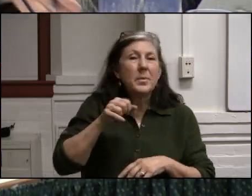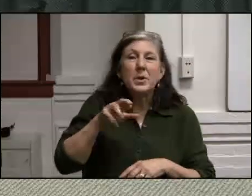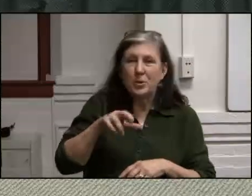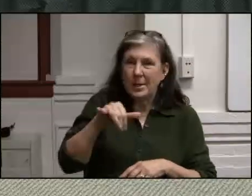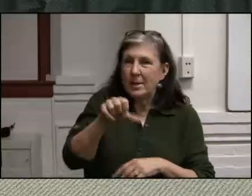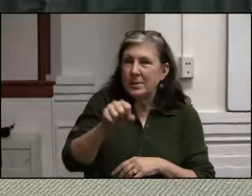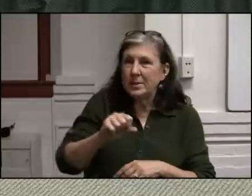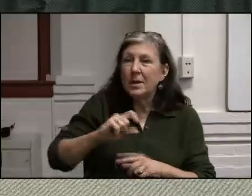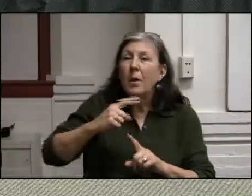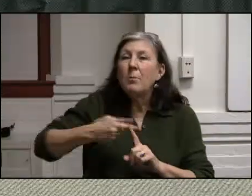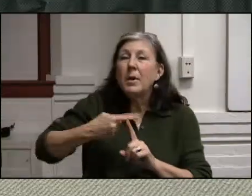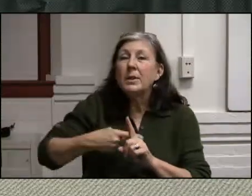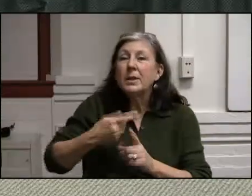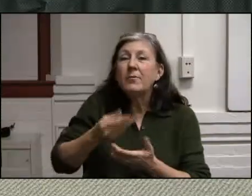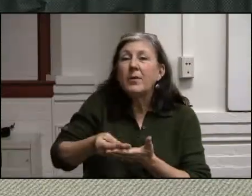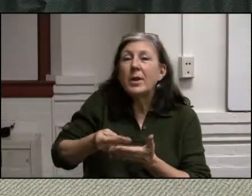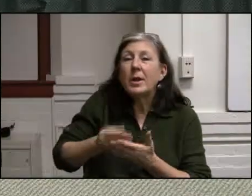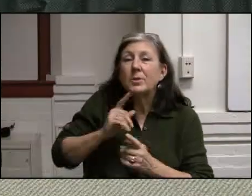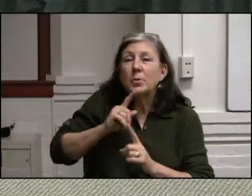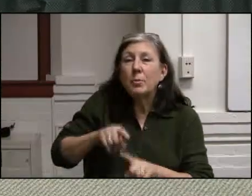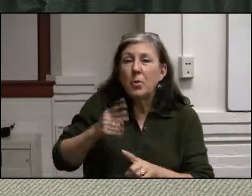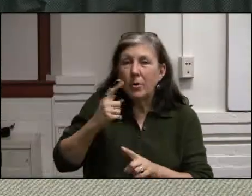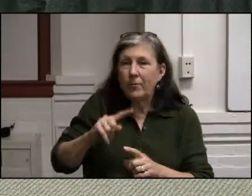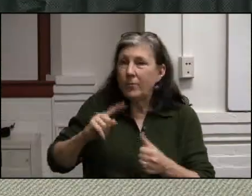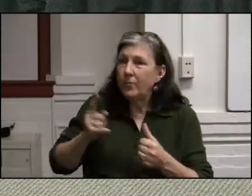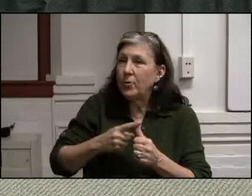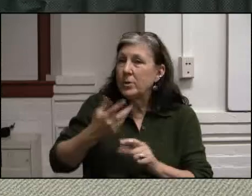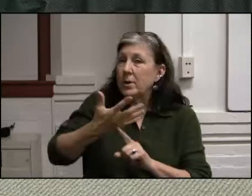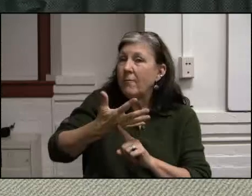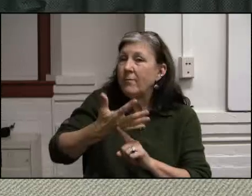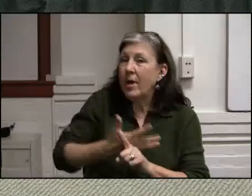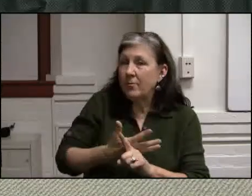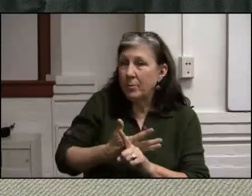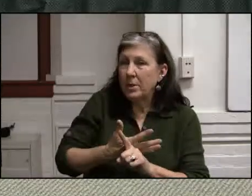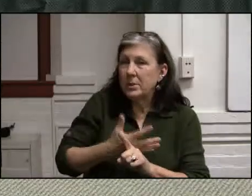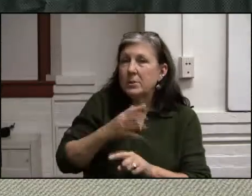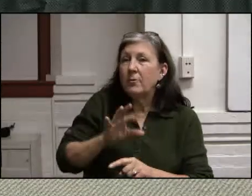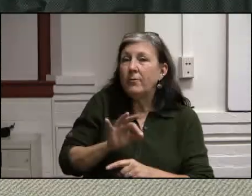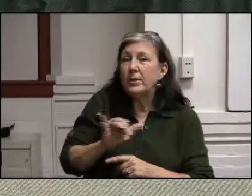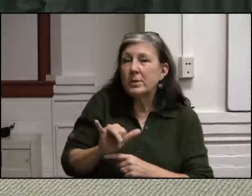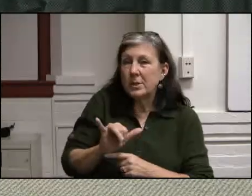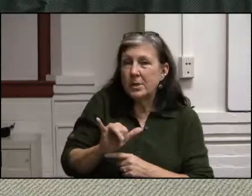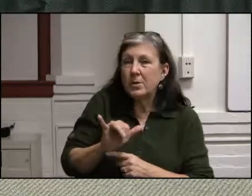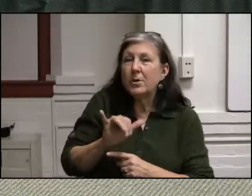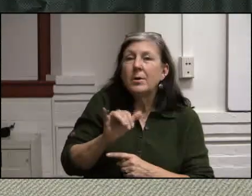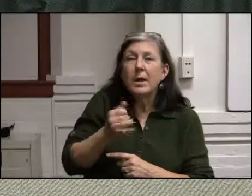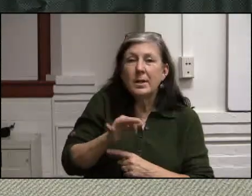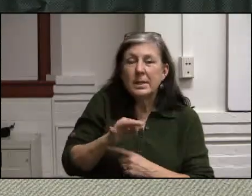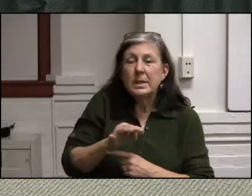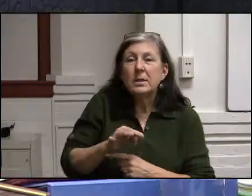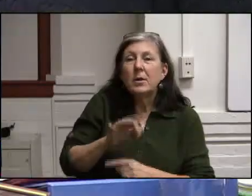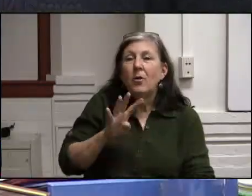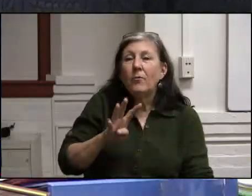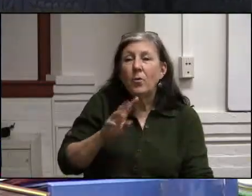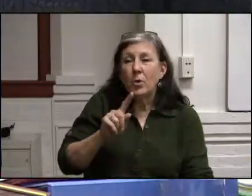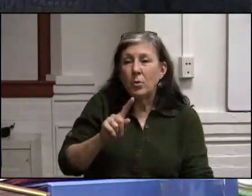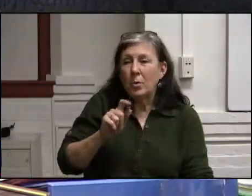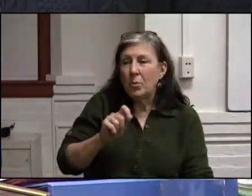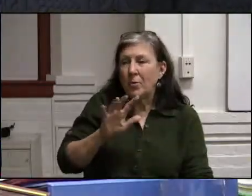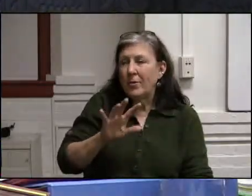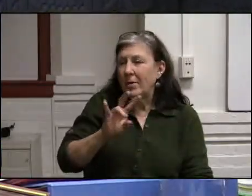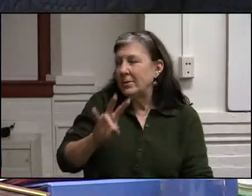report for the first 5 months of the fiscal year, 41.7% of the fiscal year is